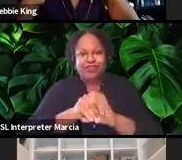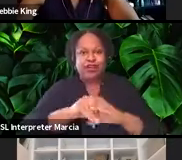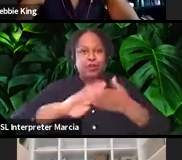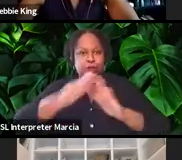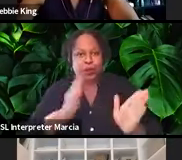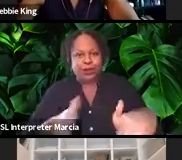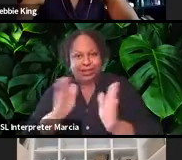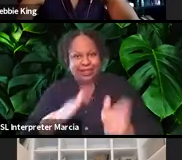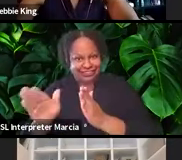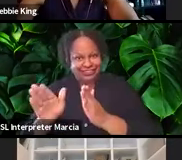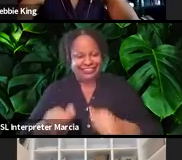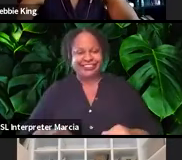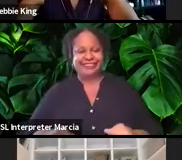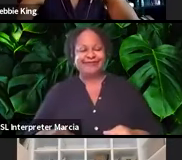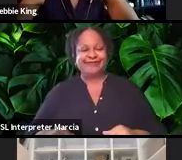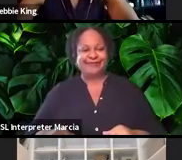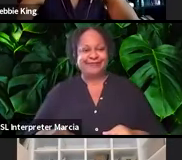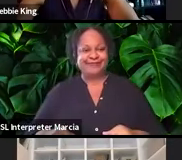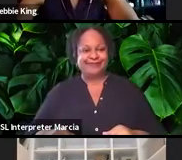organizer.